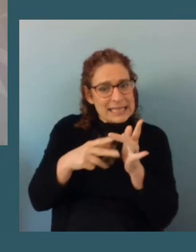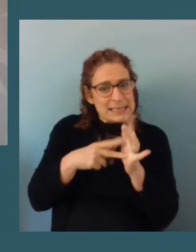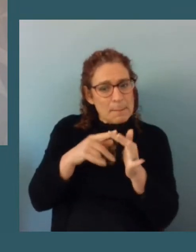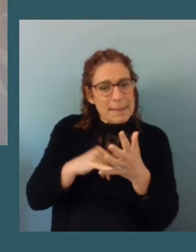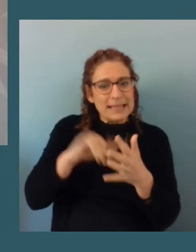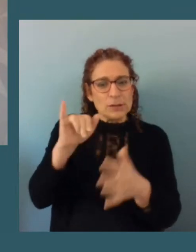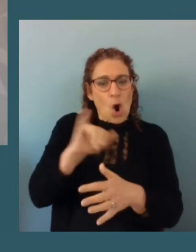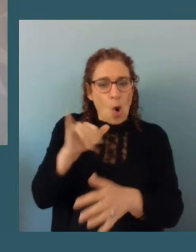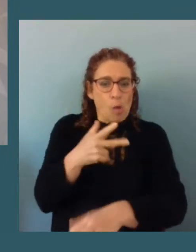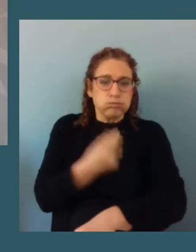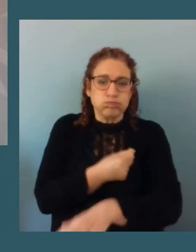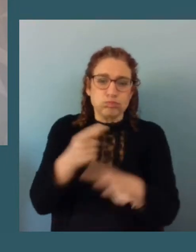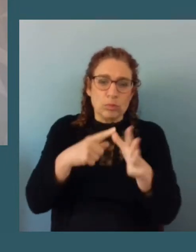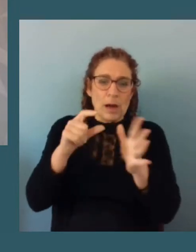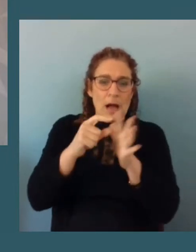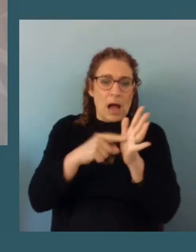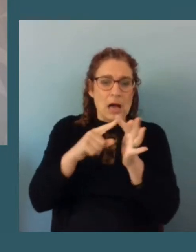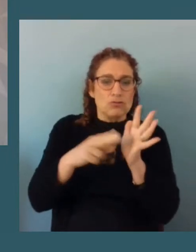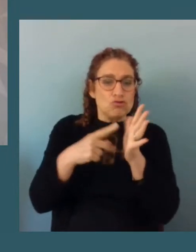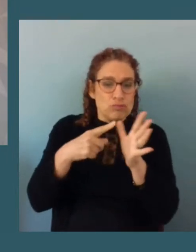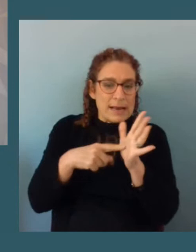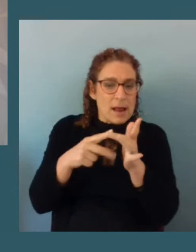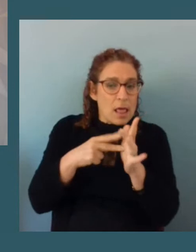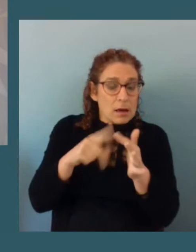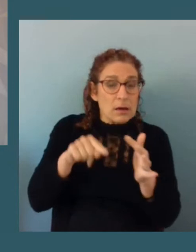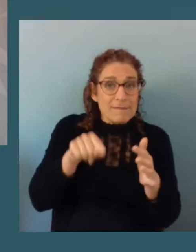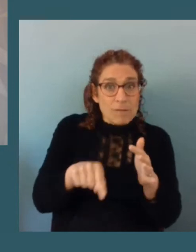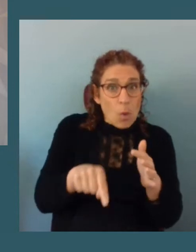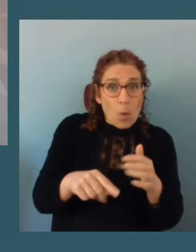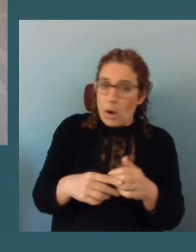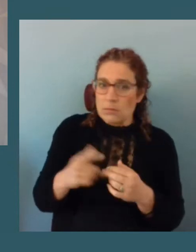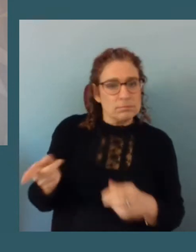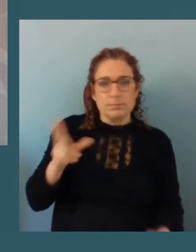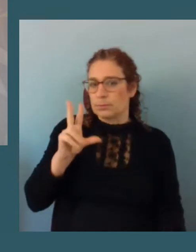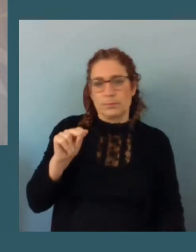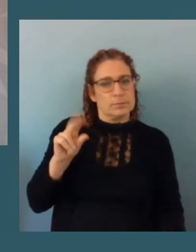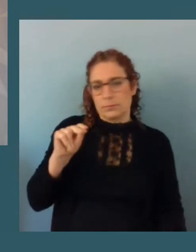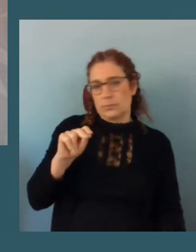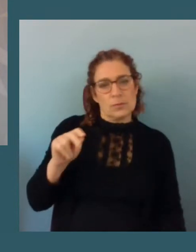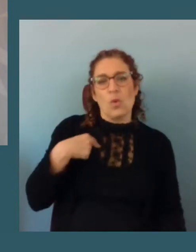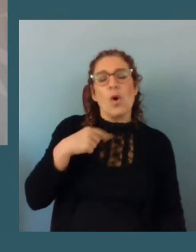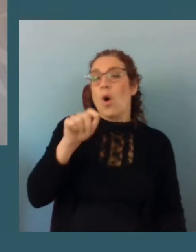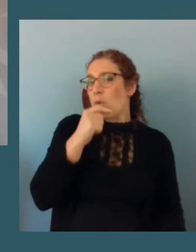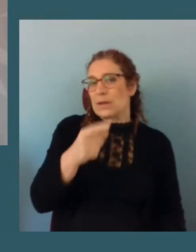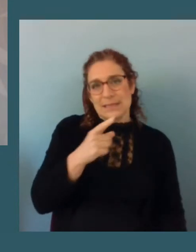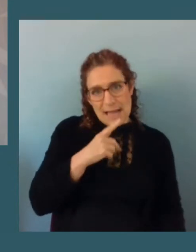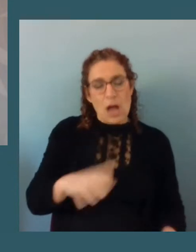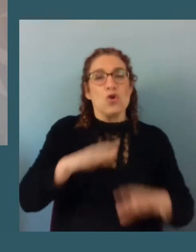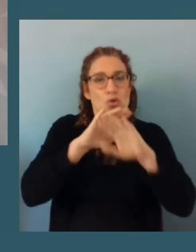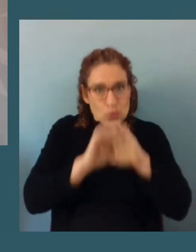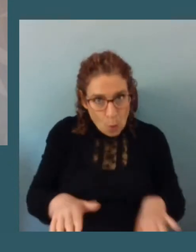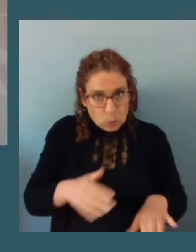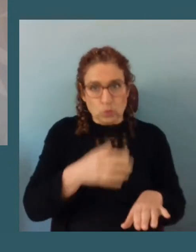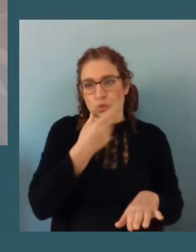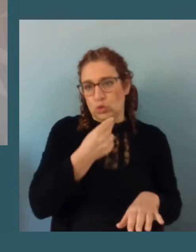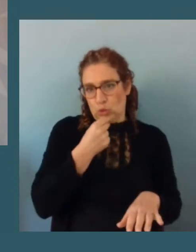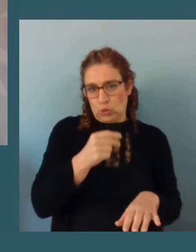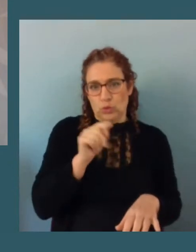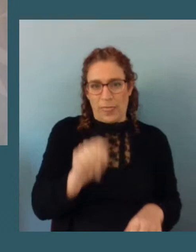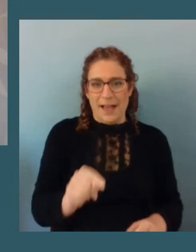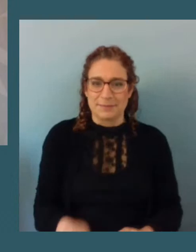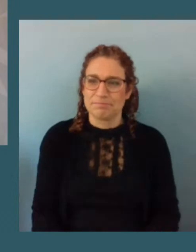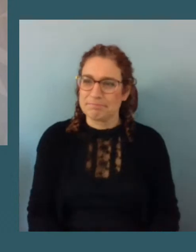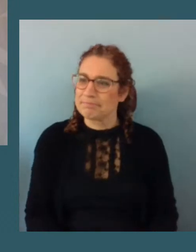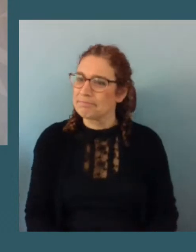episode? Definitely not. So there's no evidence for that. Actually, we'd recommend not using those. Okay,